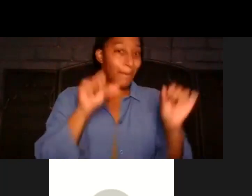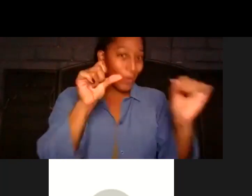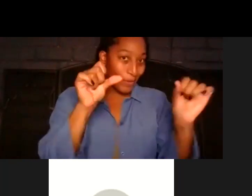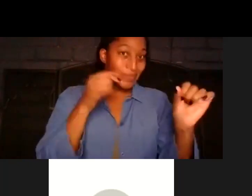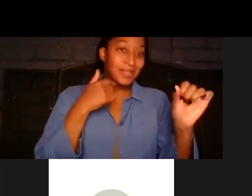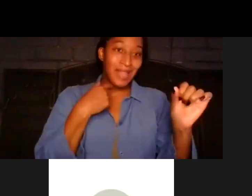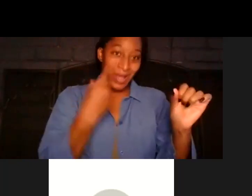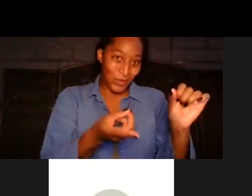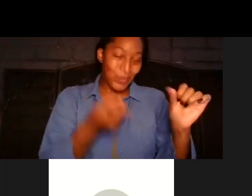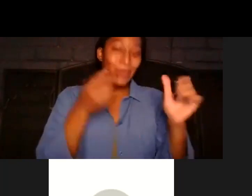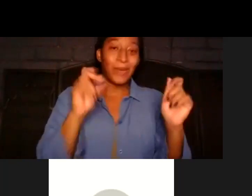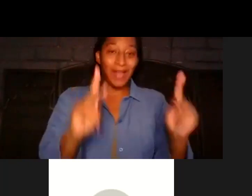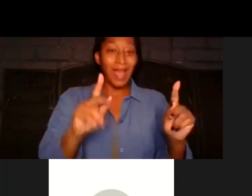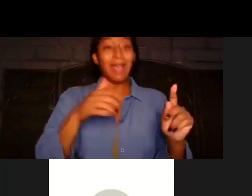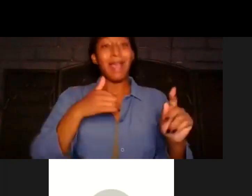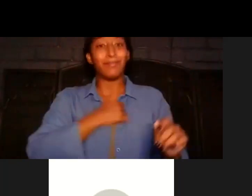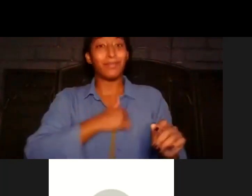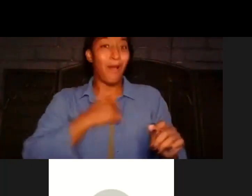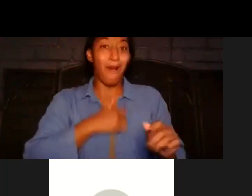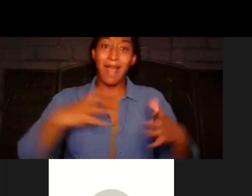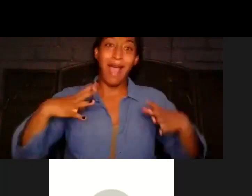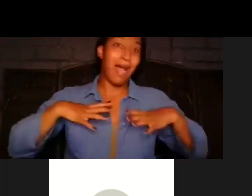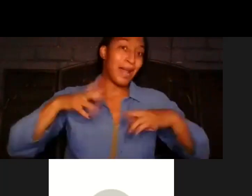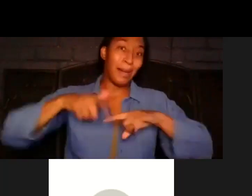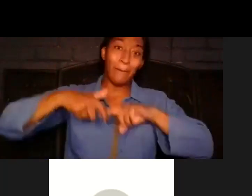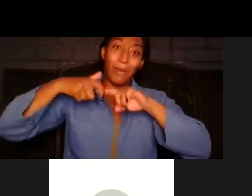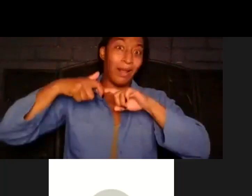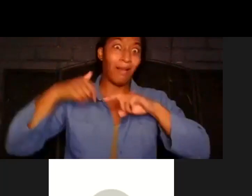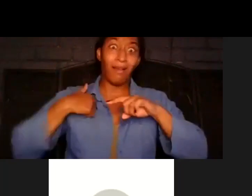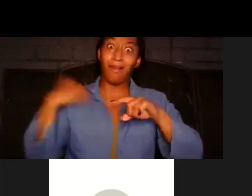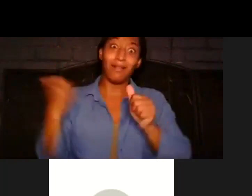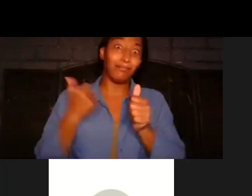well. So uh, I'll get it out there for you here shortly.